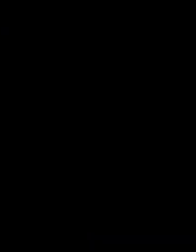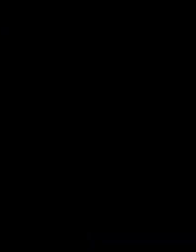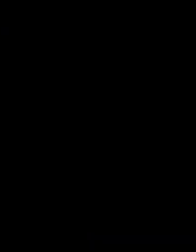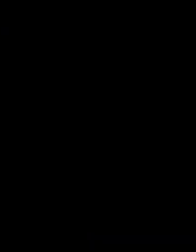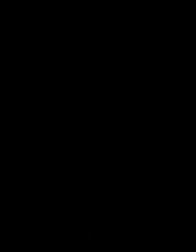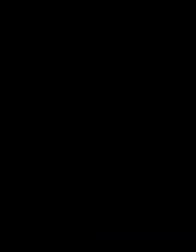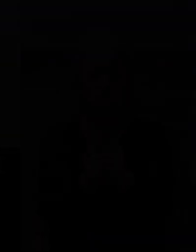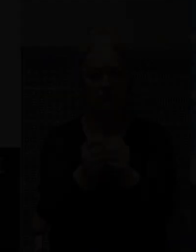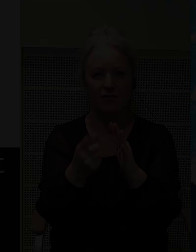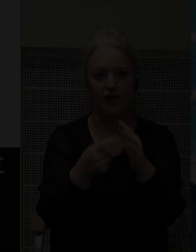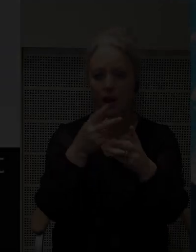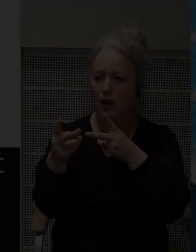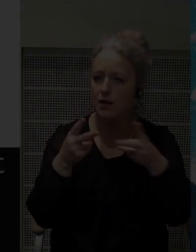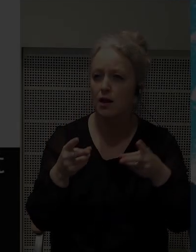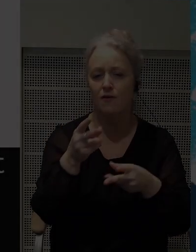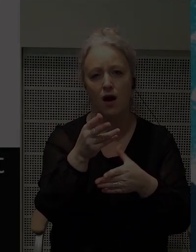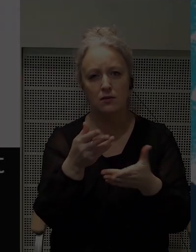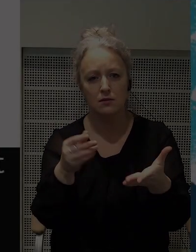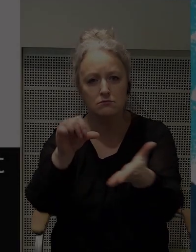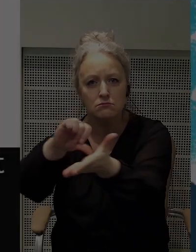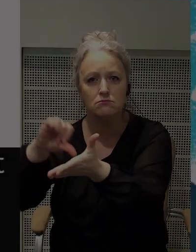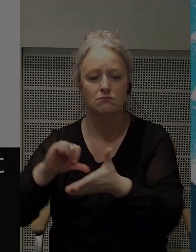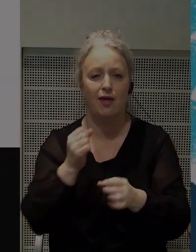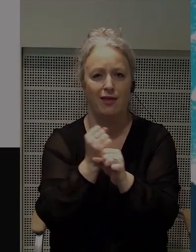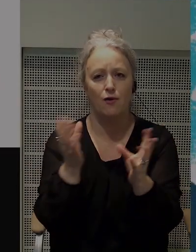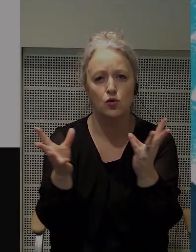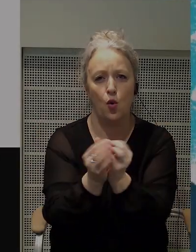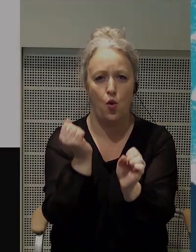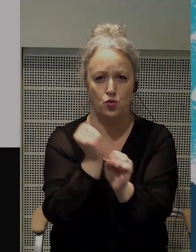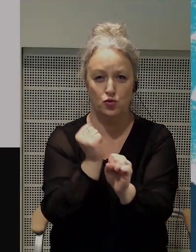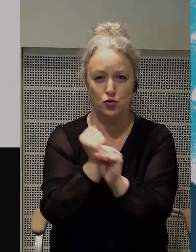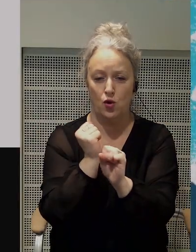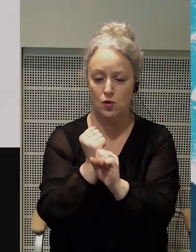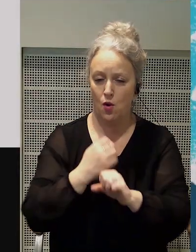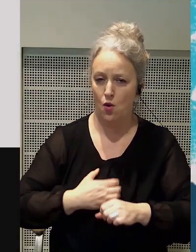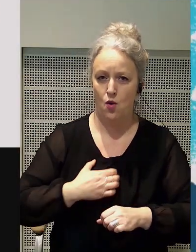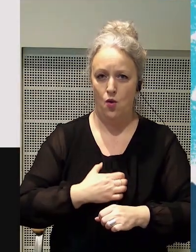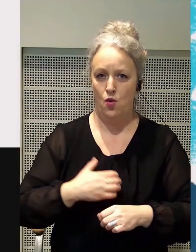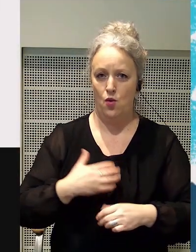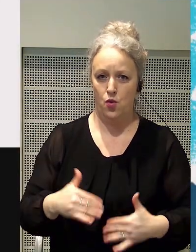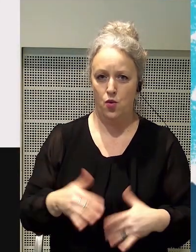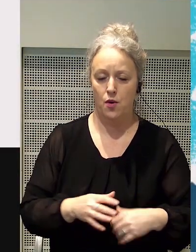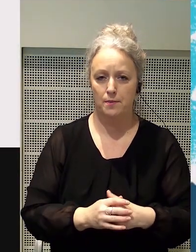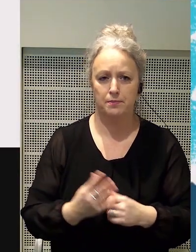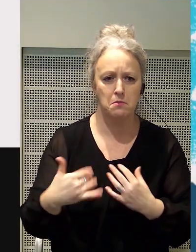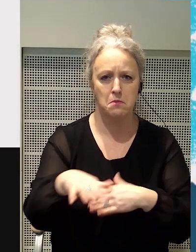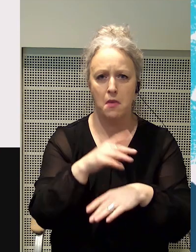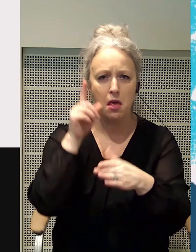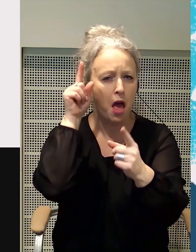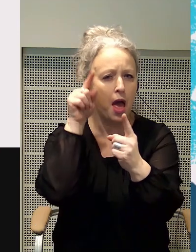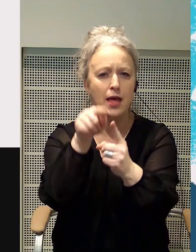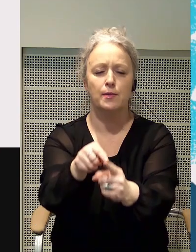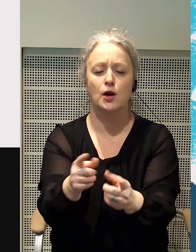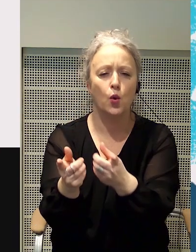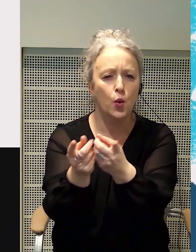that having a collective goal, ensuring therapies and that treatments are